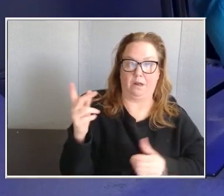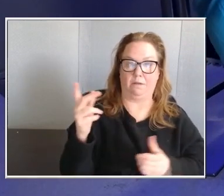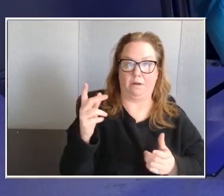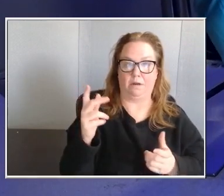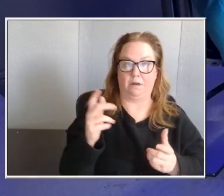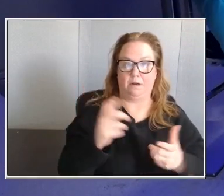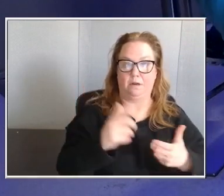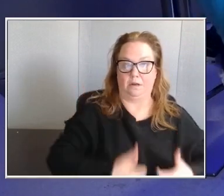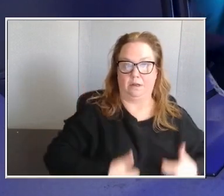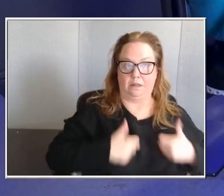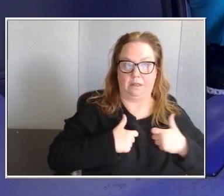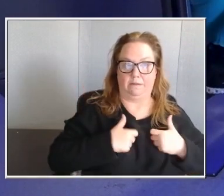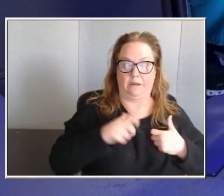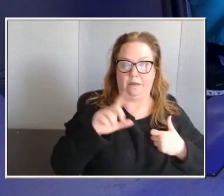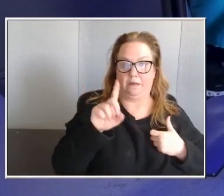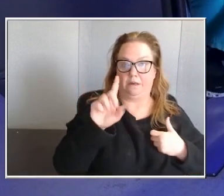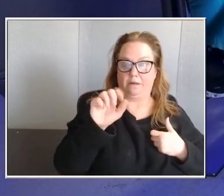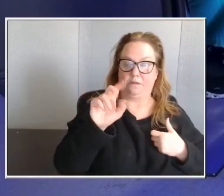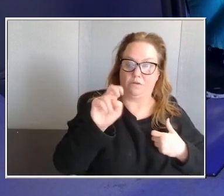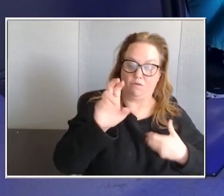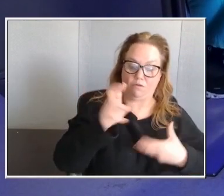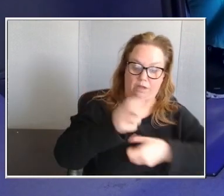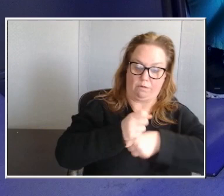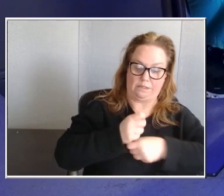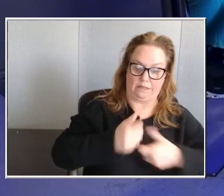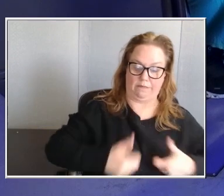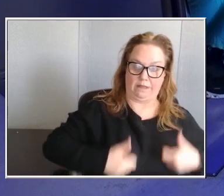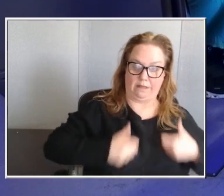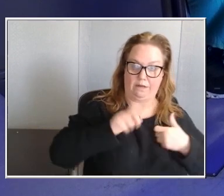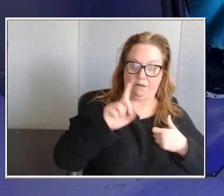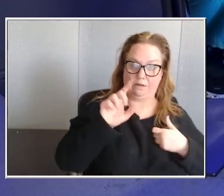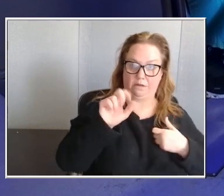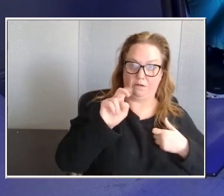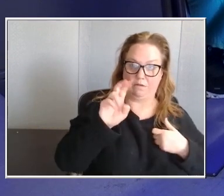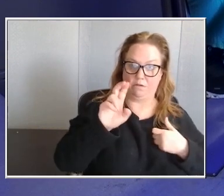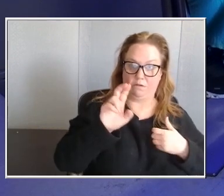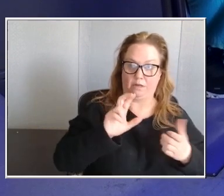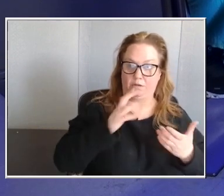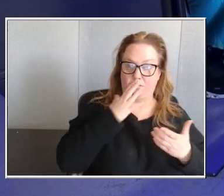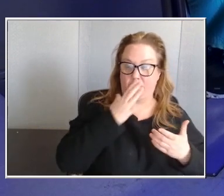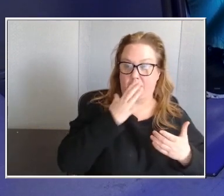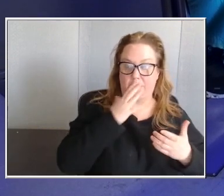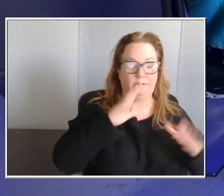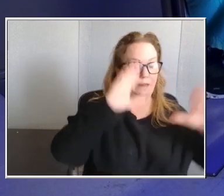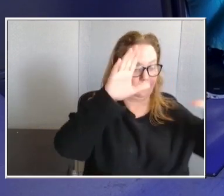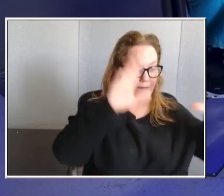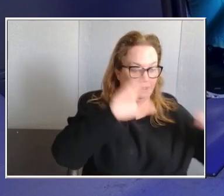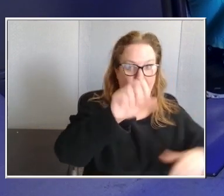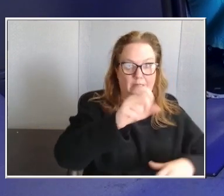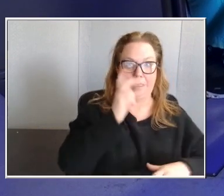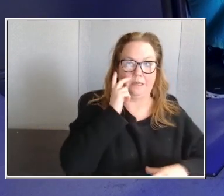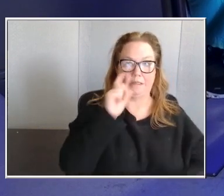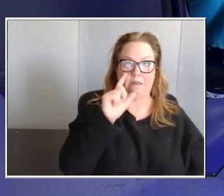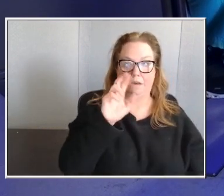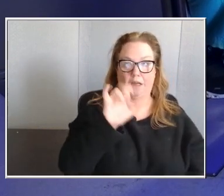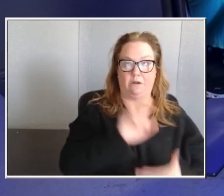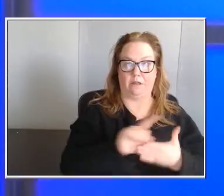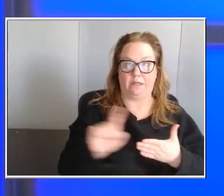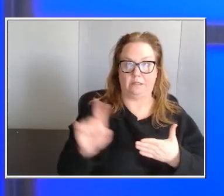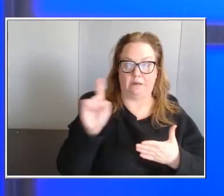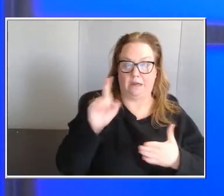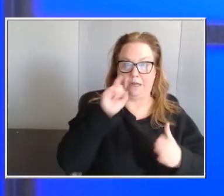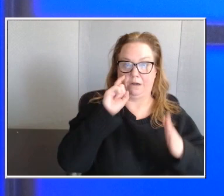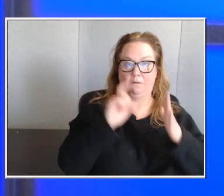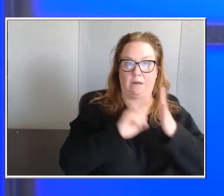living they've received the living donation, I take it they do really well. Amazing, amazing. I just saw Gary last week. I almost didn't recognize him